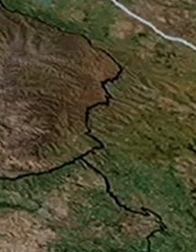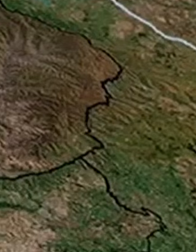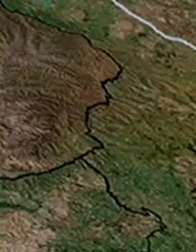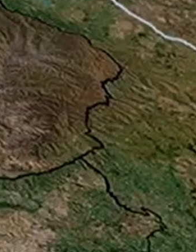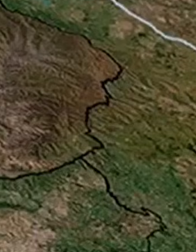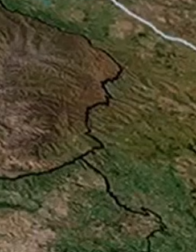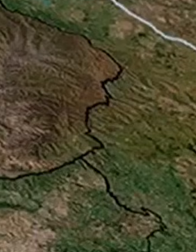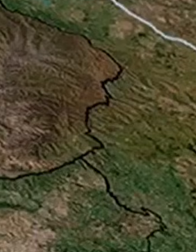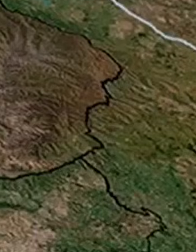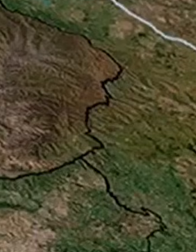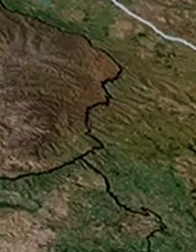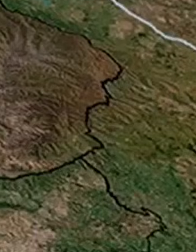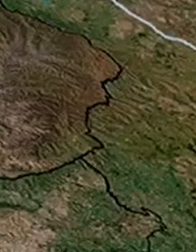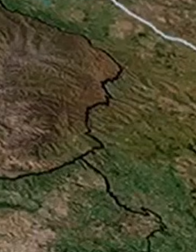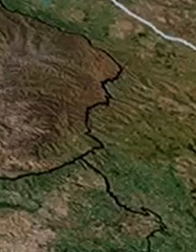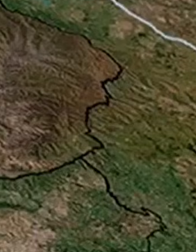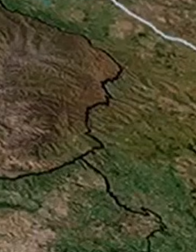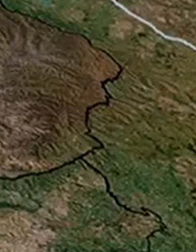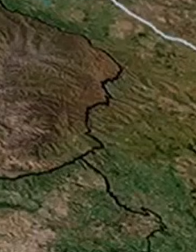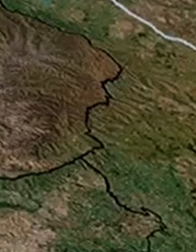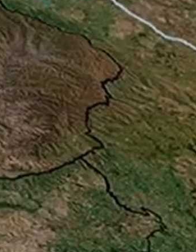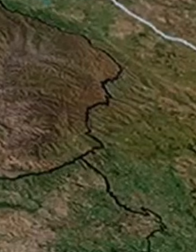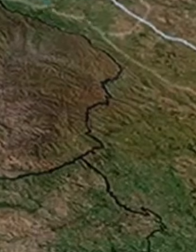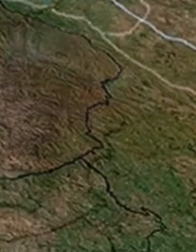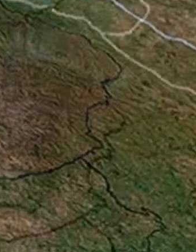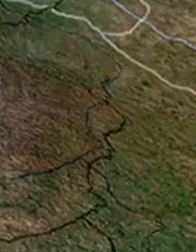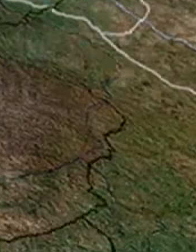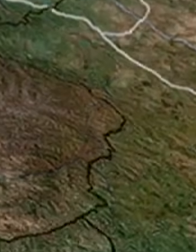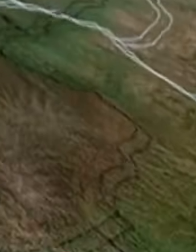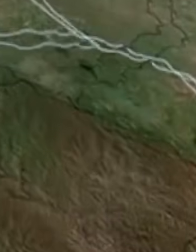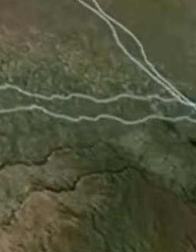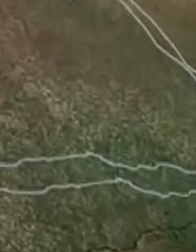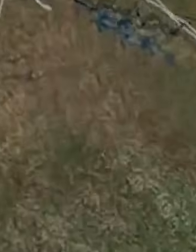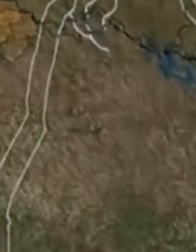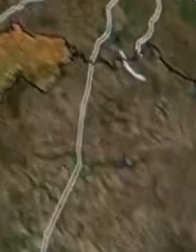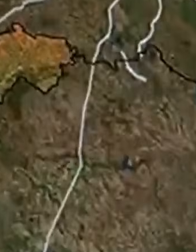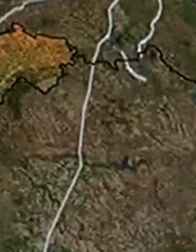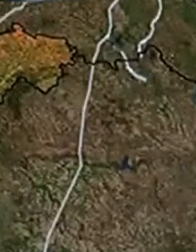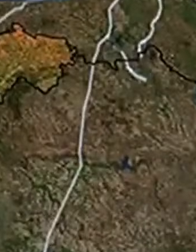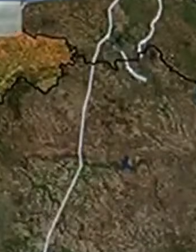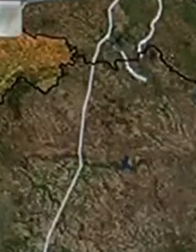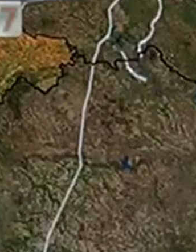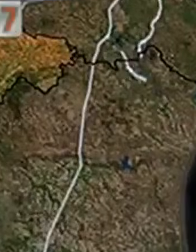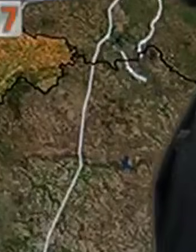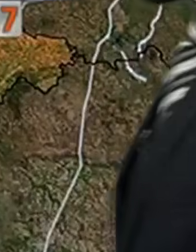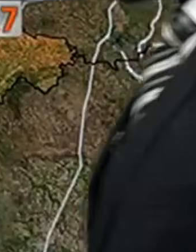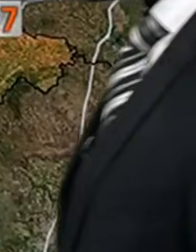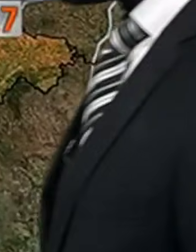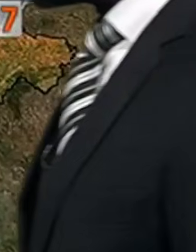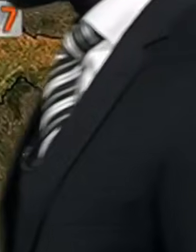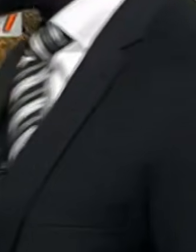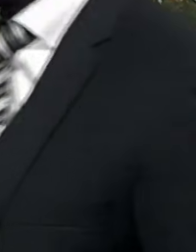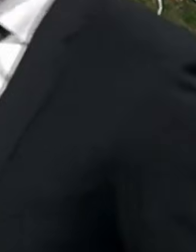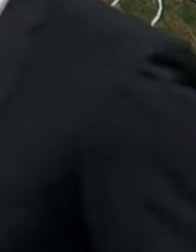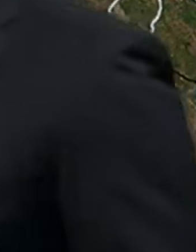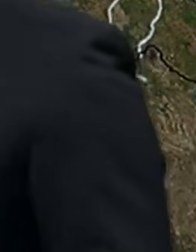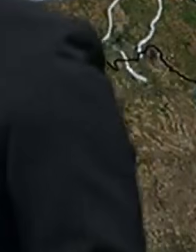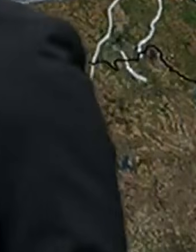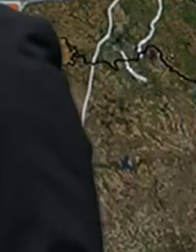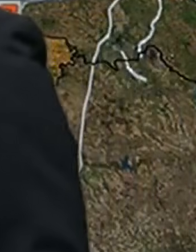fela go mashome a mabedi a metso e mmedi ka fela re sentse re shebile hona ka hare ho boholo ba Northwest le teng go hlokomela ro tla hle ho iphole fela